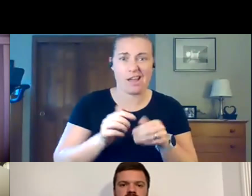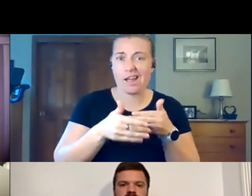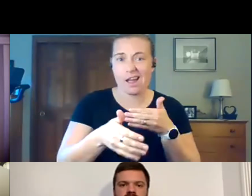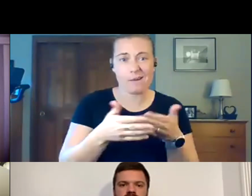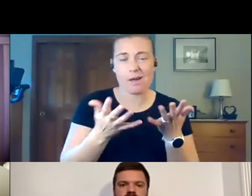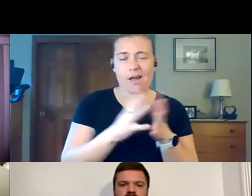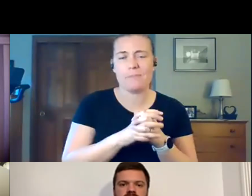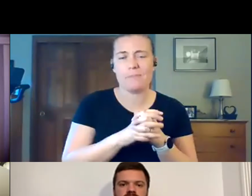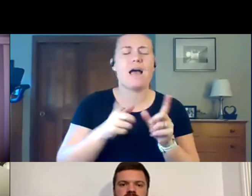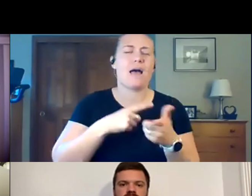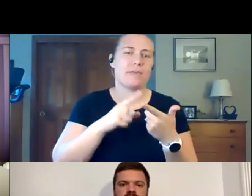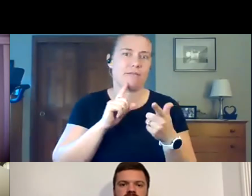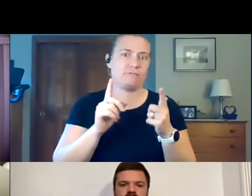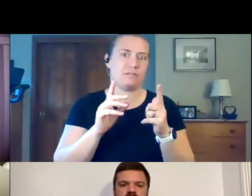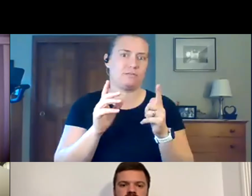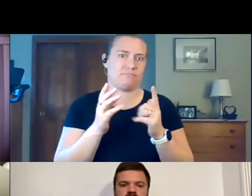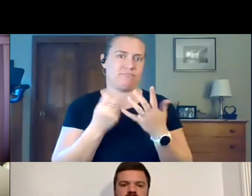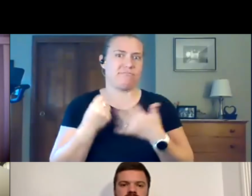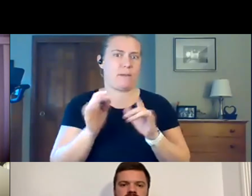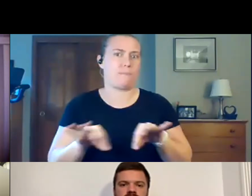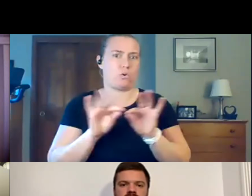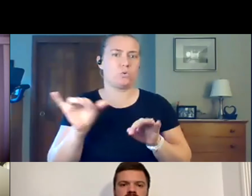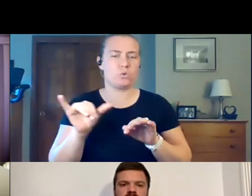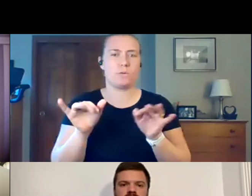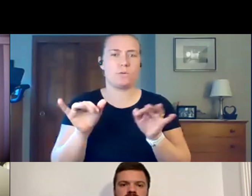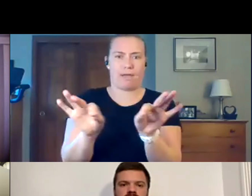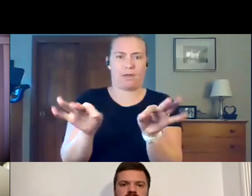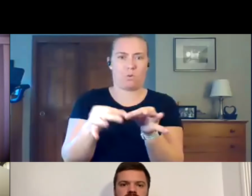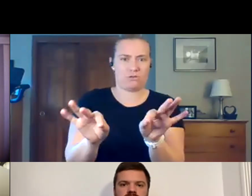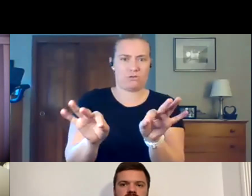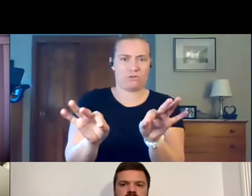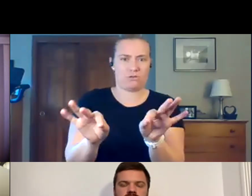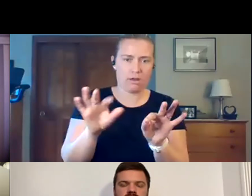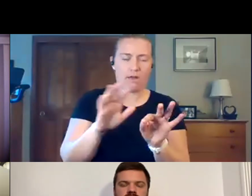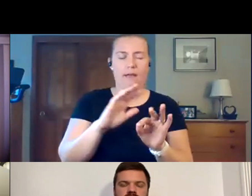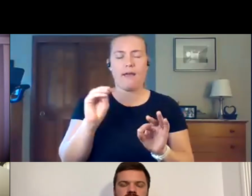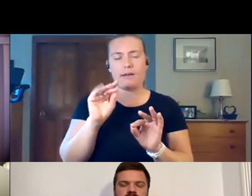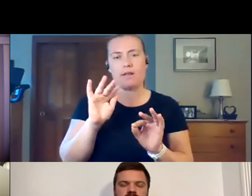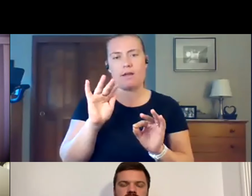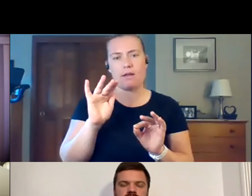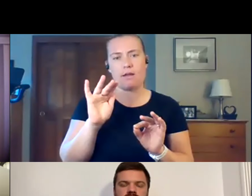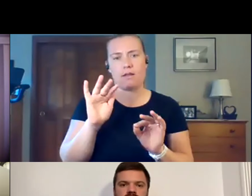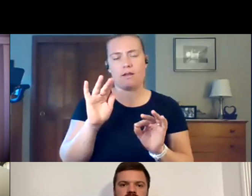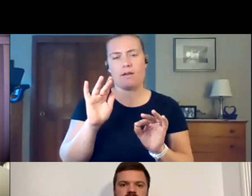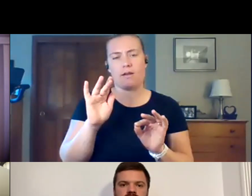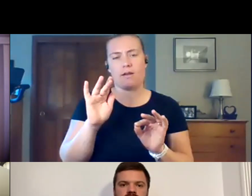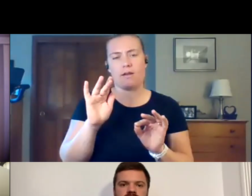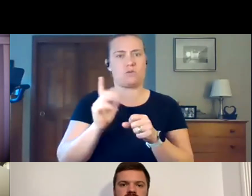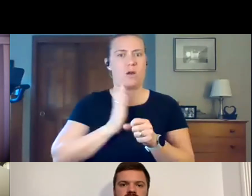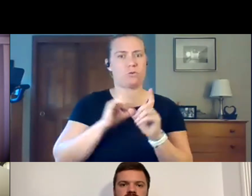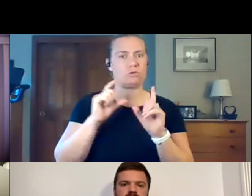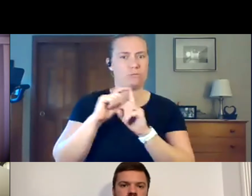And then the importance too of language and being consistent in our